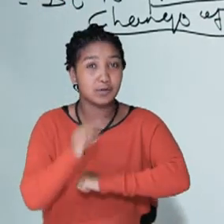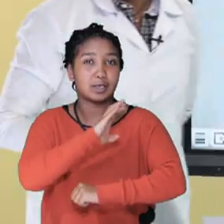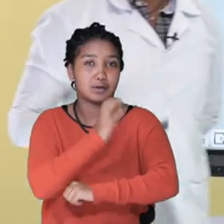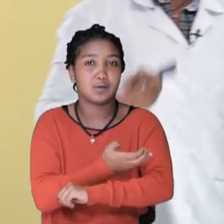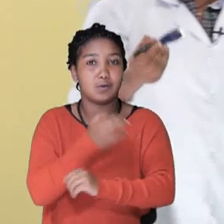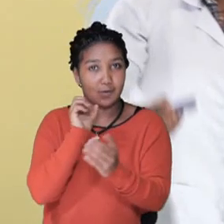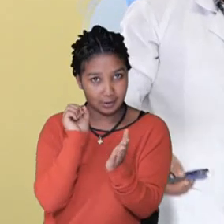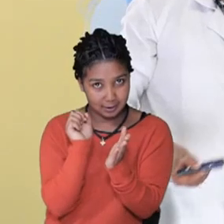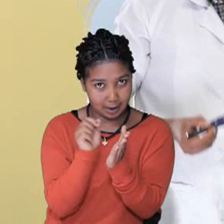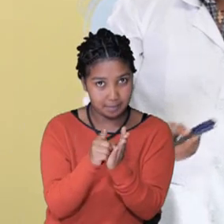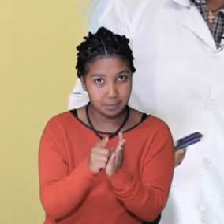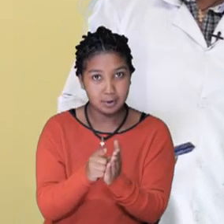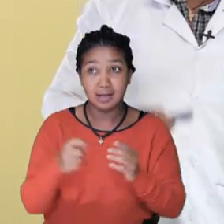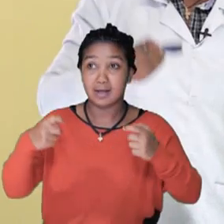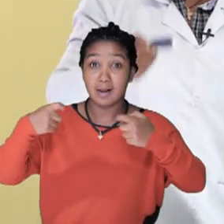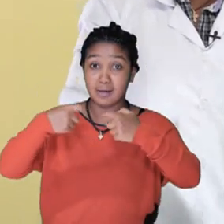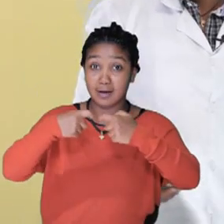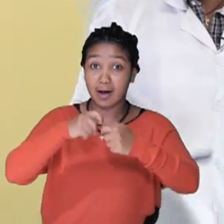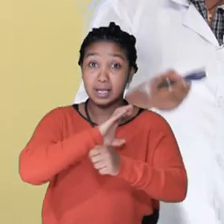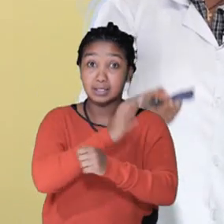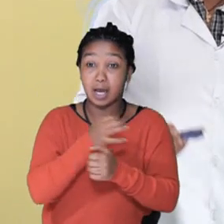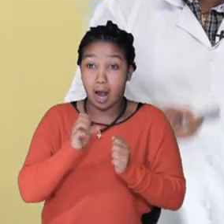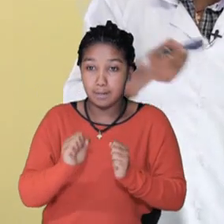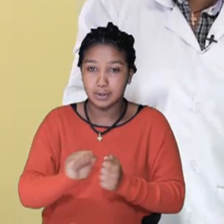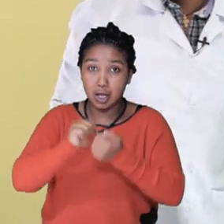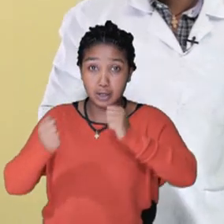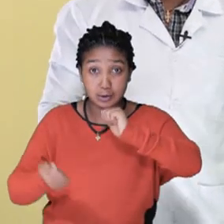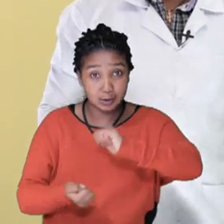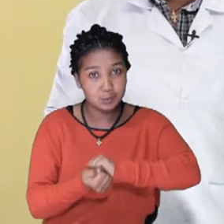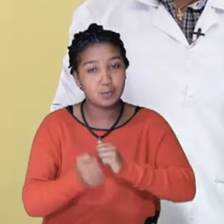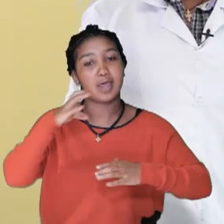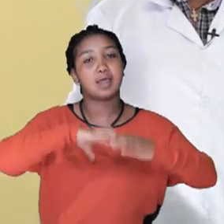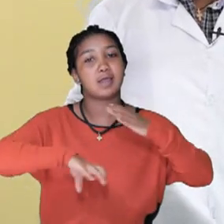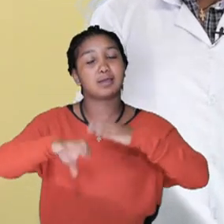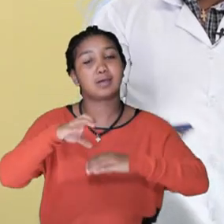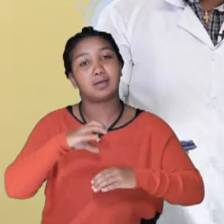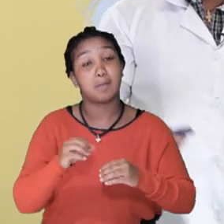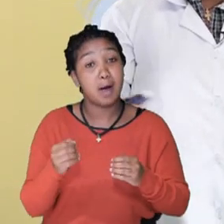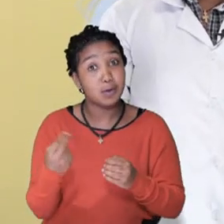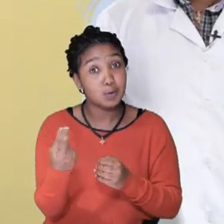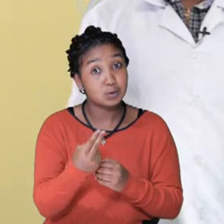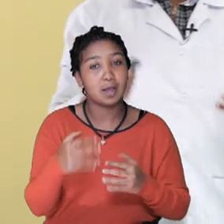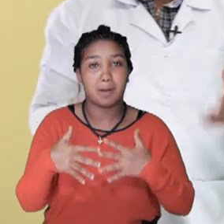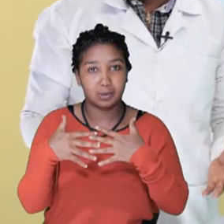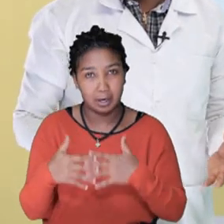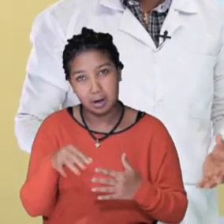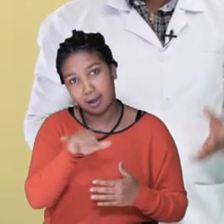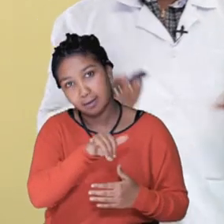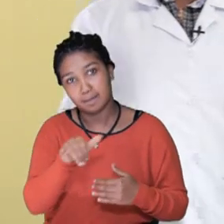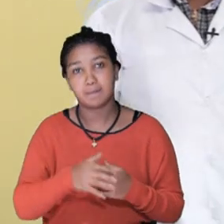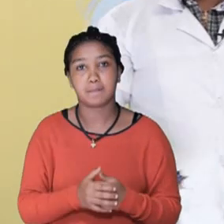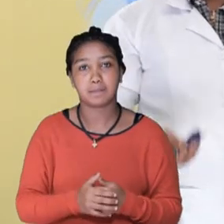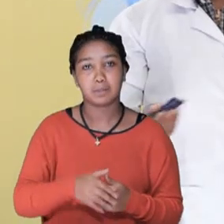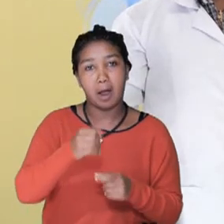example, electrical energy can be changed into heat energy by using material like